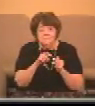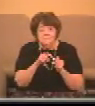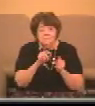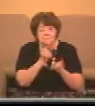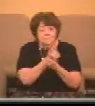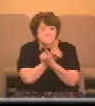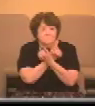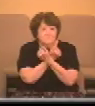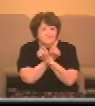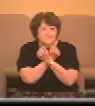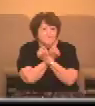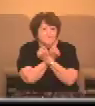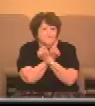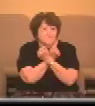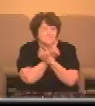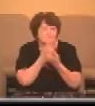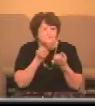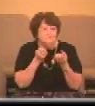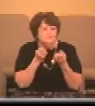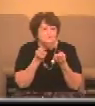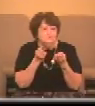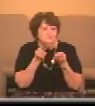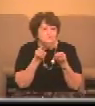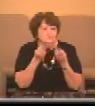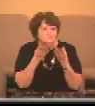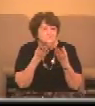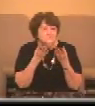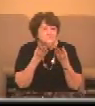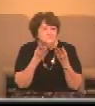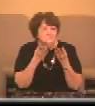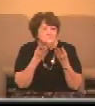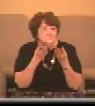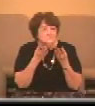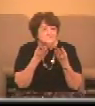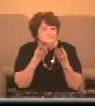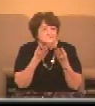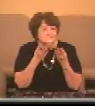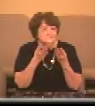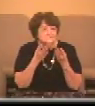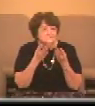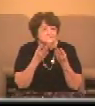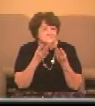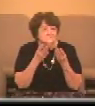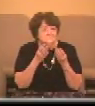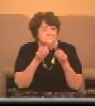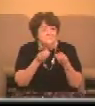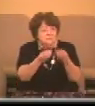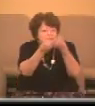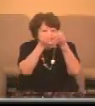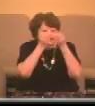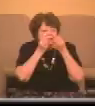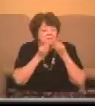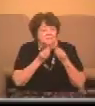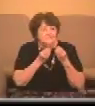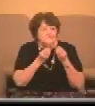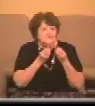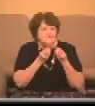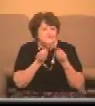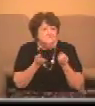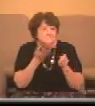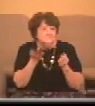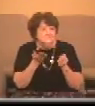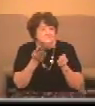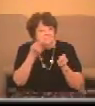need, your love is worth too much, make less of